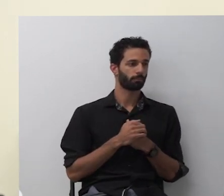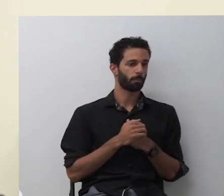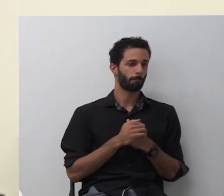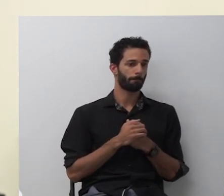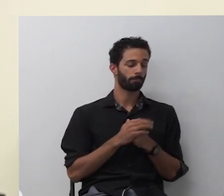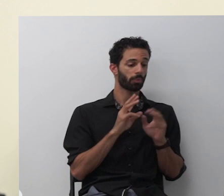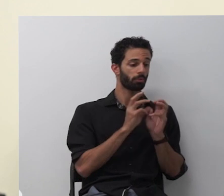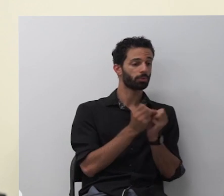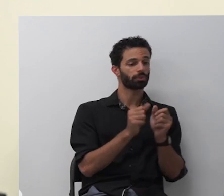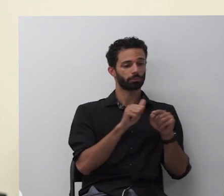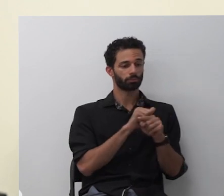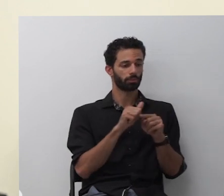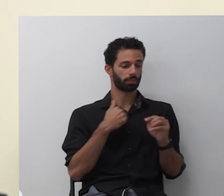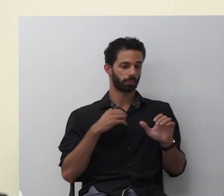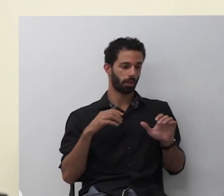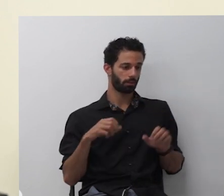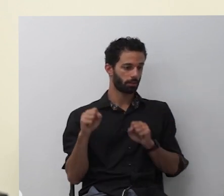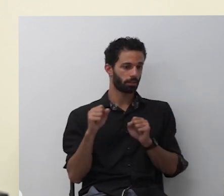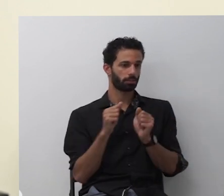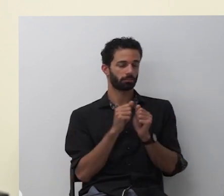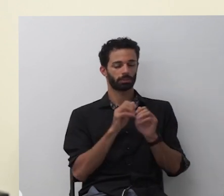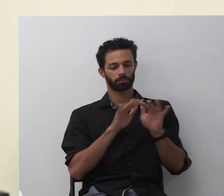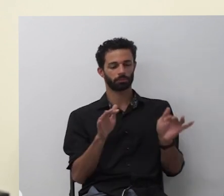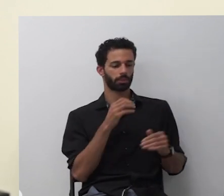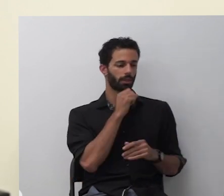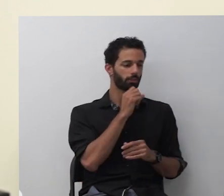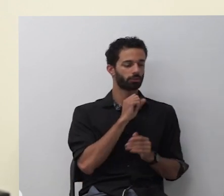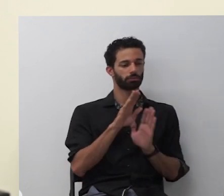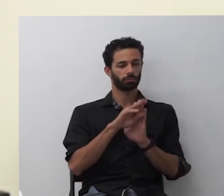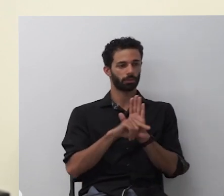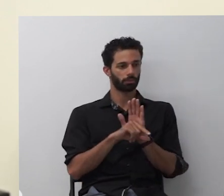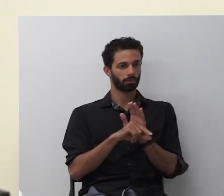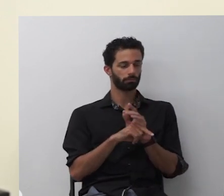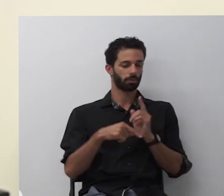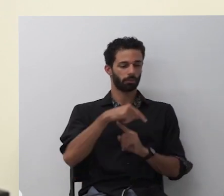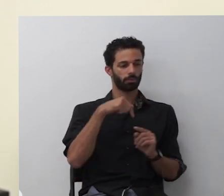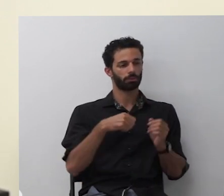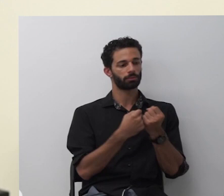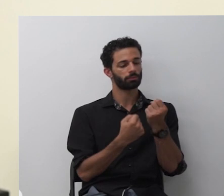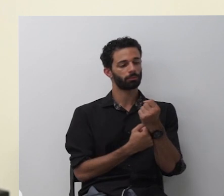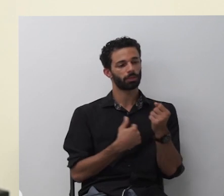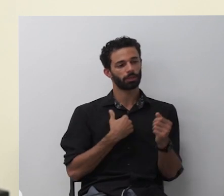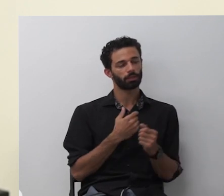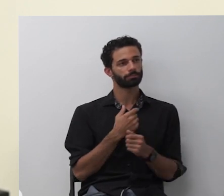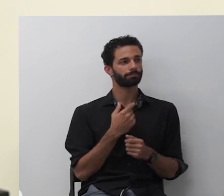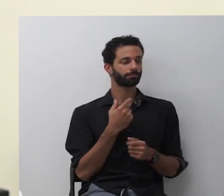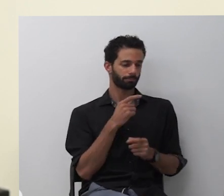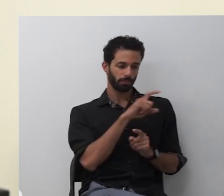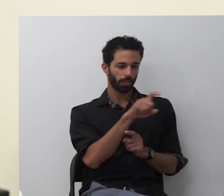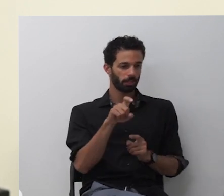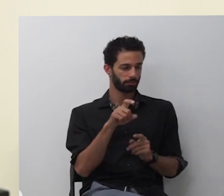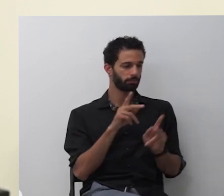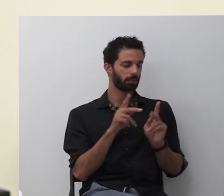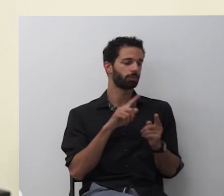trainings that I conduct with people of diverse ages and backgrounds on this framework, I often ask people to reflect on their state